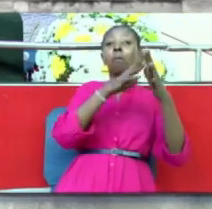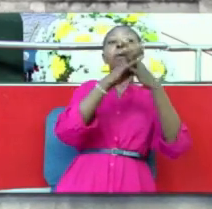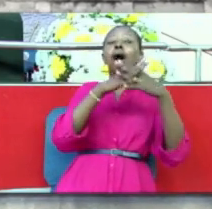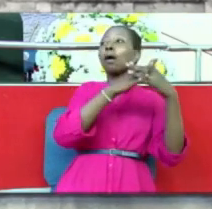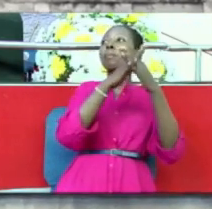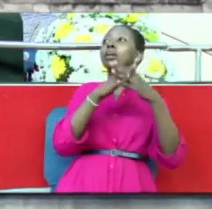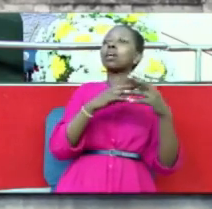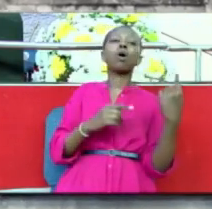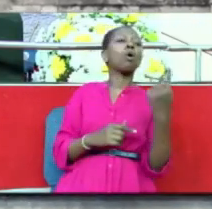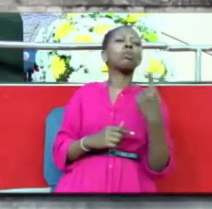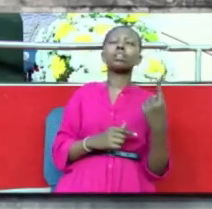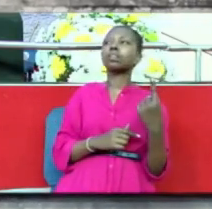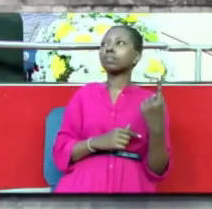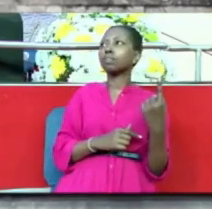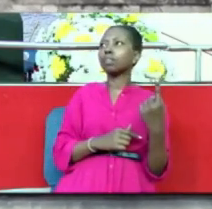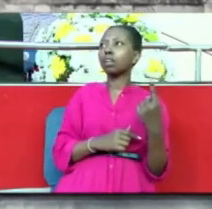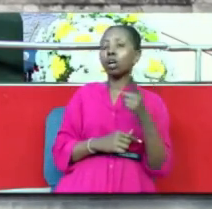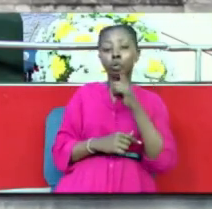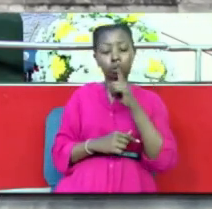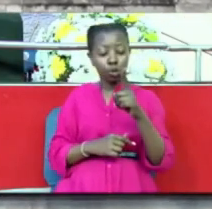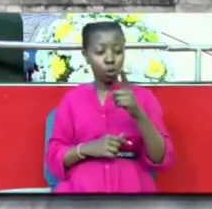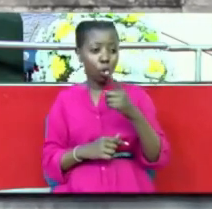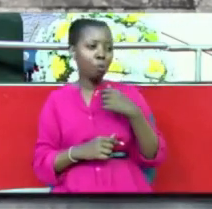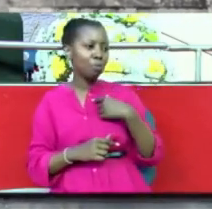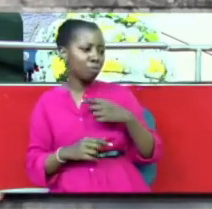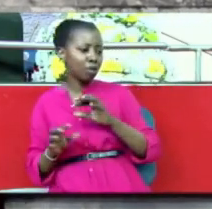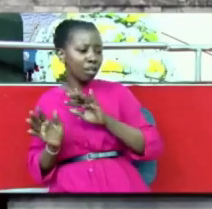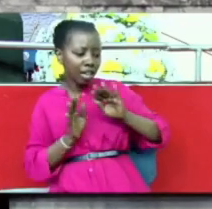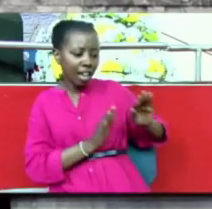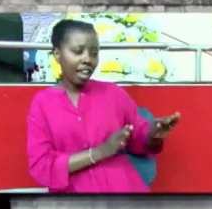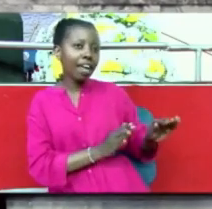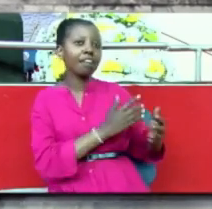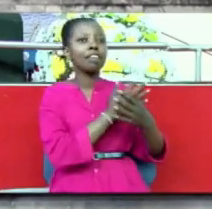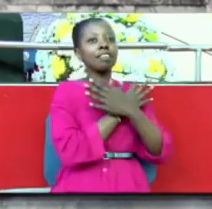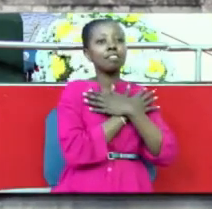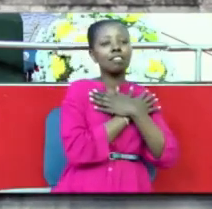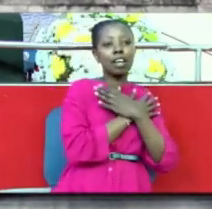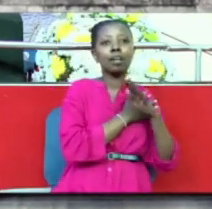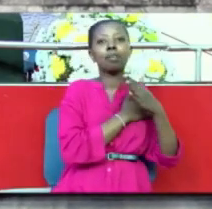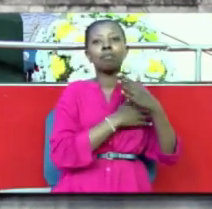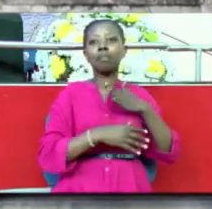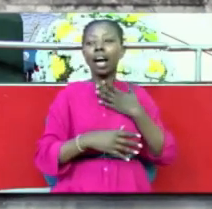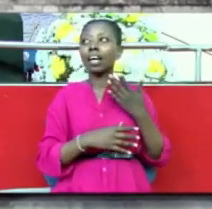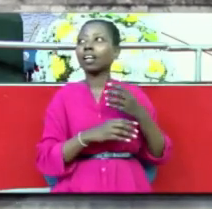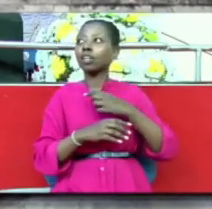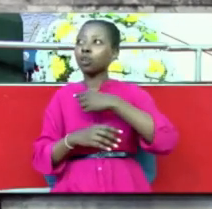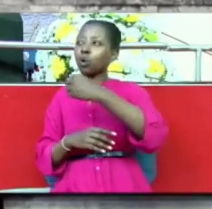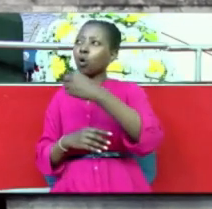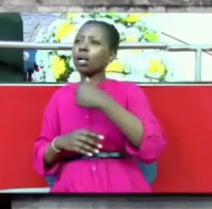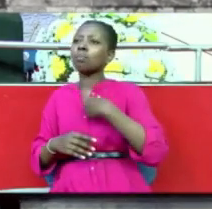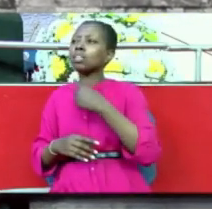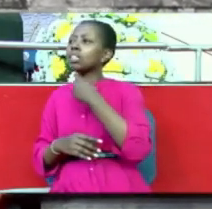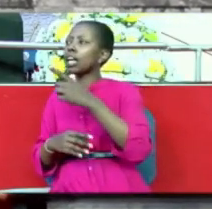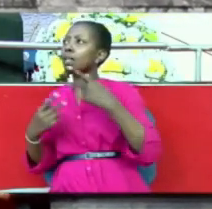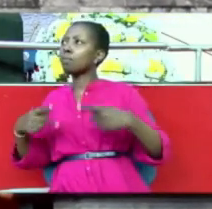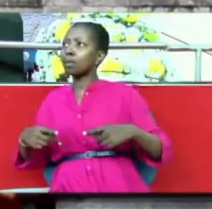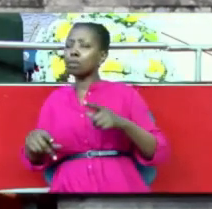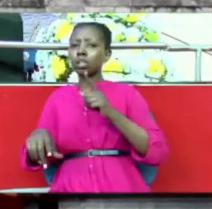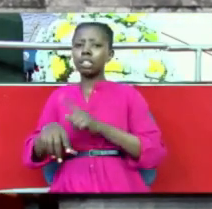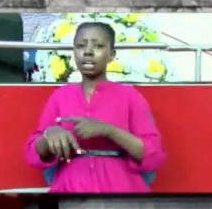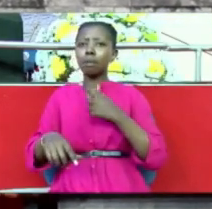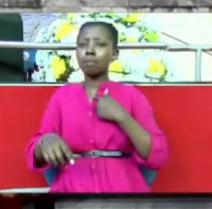that. So I left that place with a word. And I started telling people, when I come